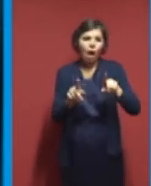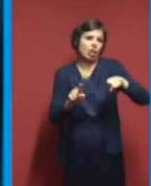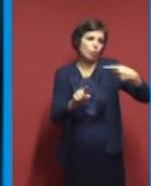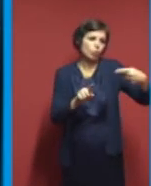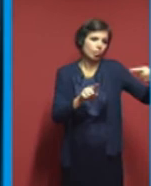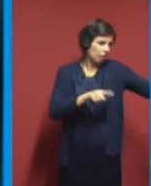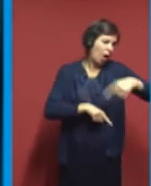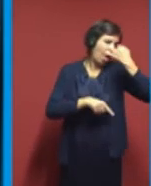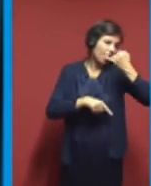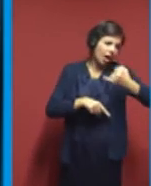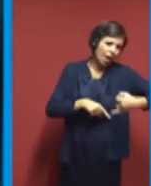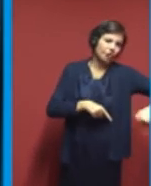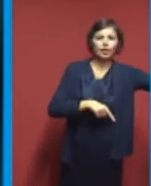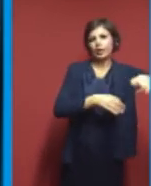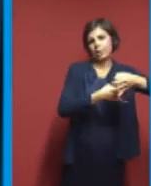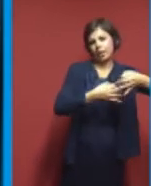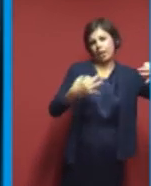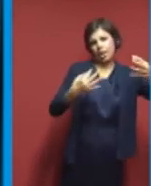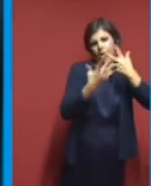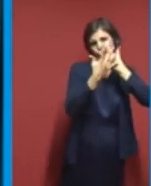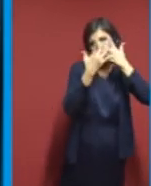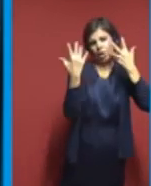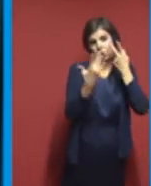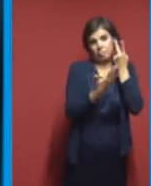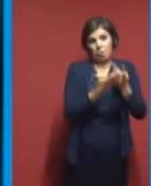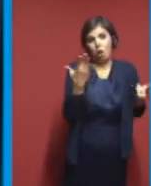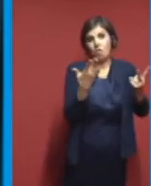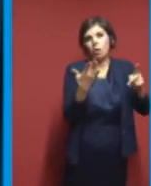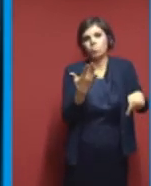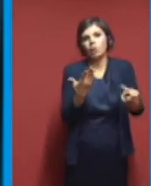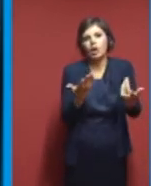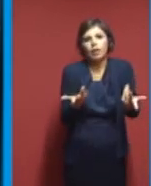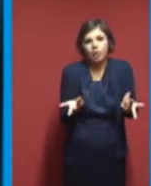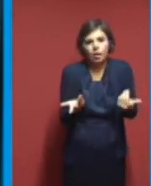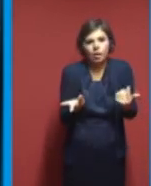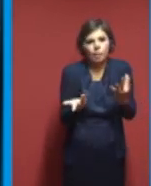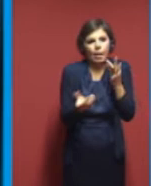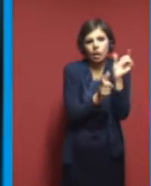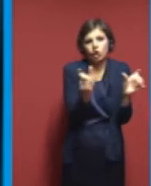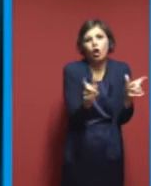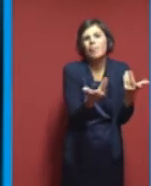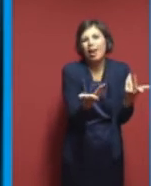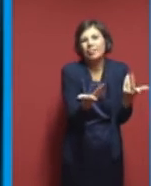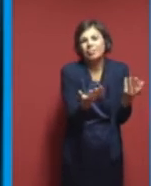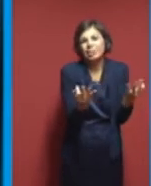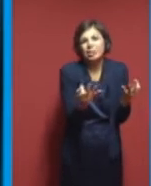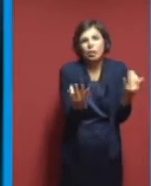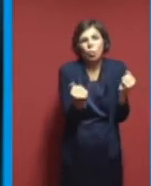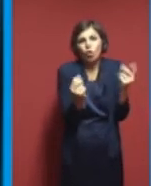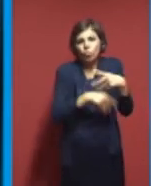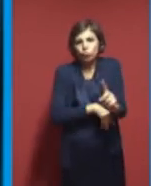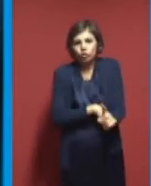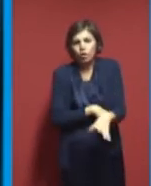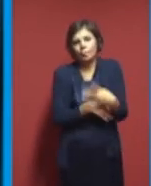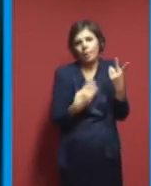the worse the consequences. And it all boils down to 2 issues. 1, humans are not rats. And 2, despite